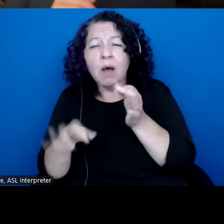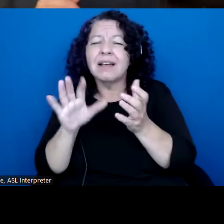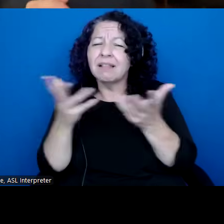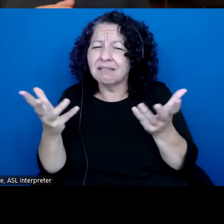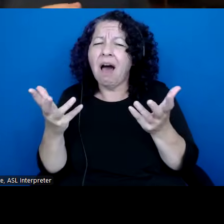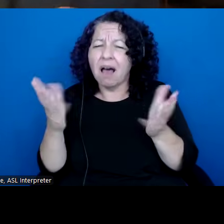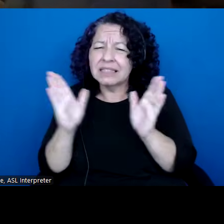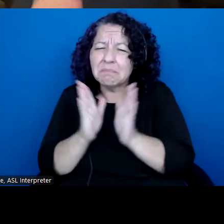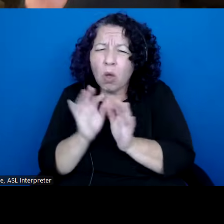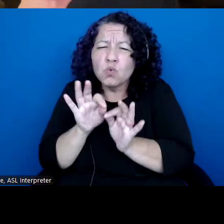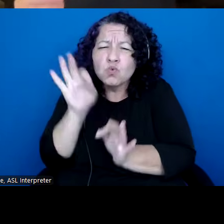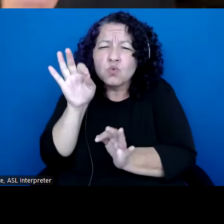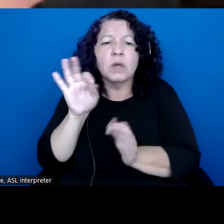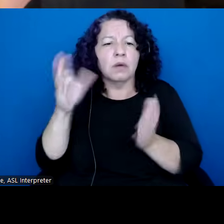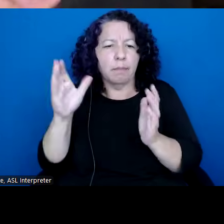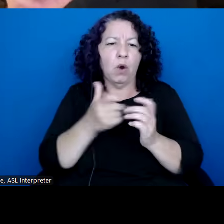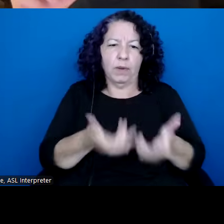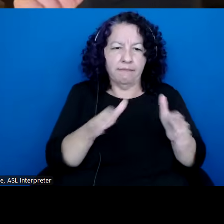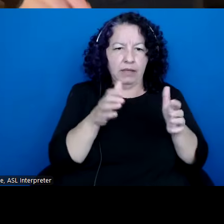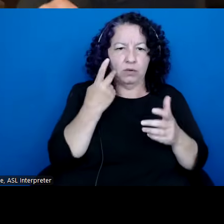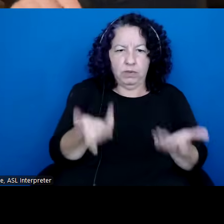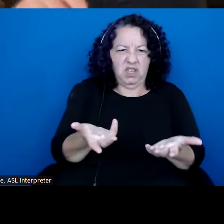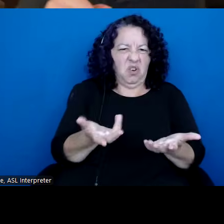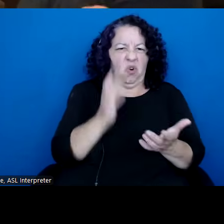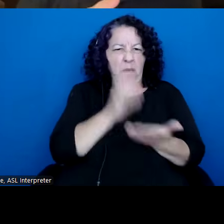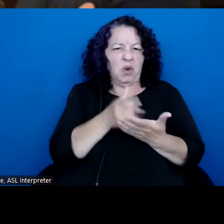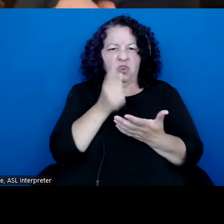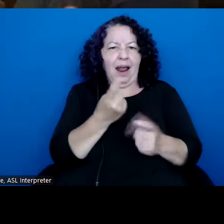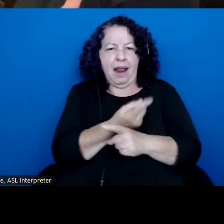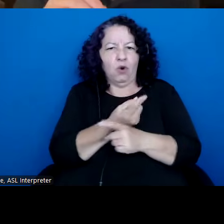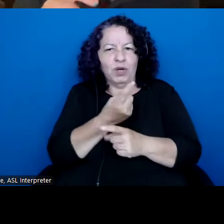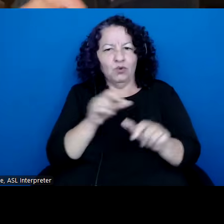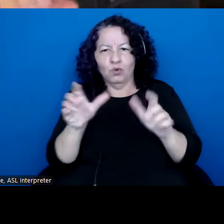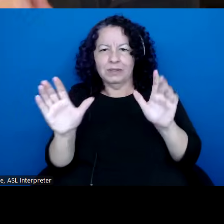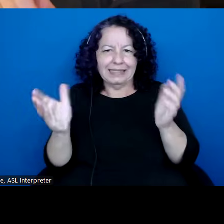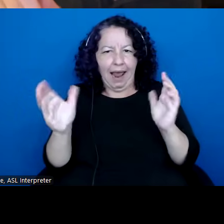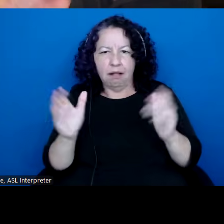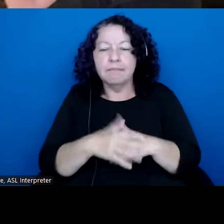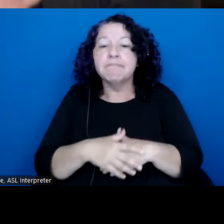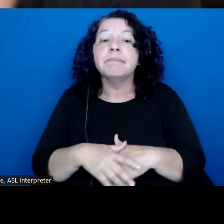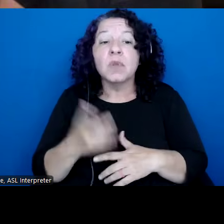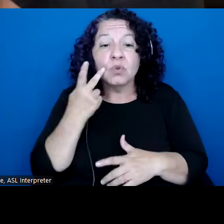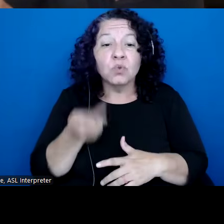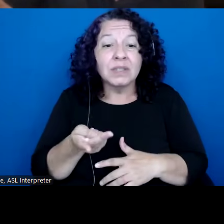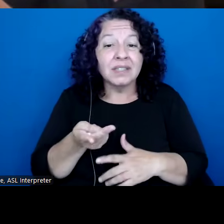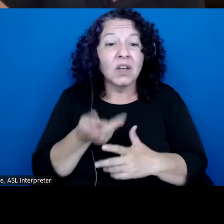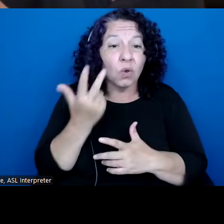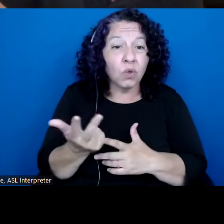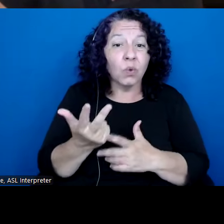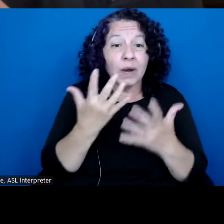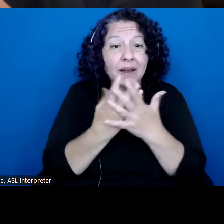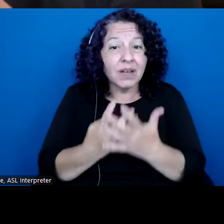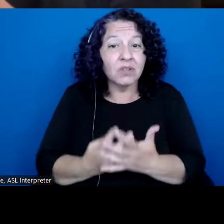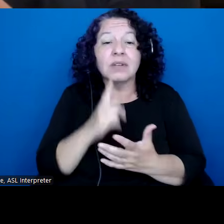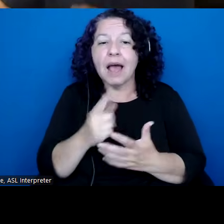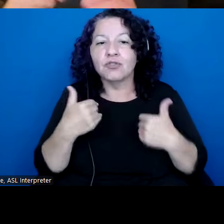than what you see here. One thing that's fun here, though, is on those three of those filters, you can see that there was actually reed preserved